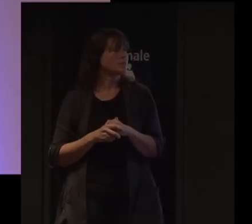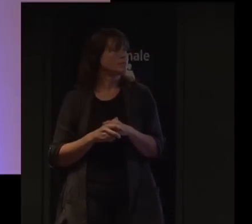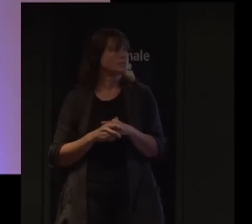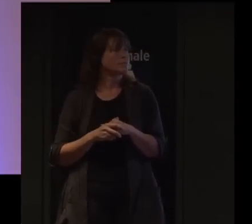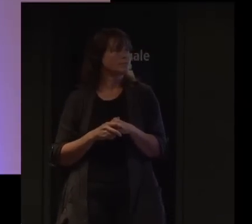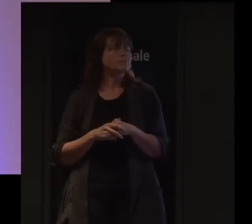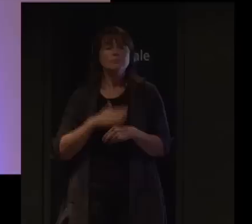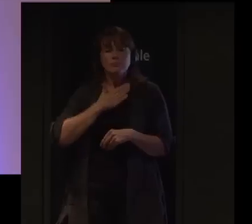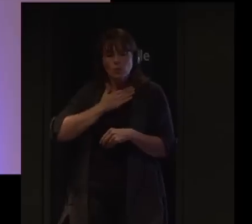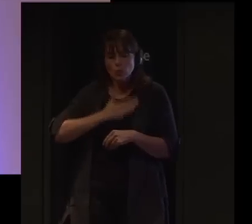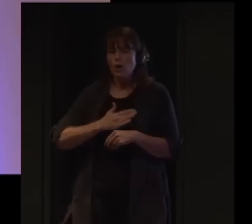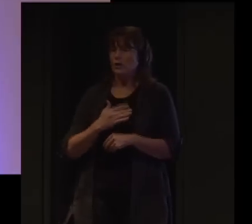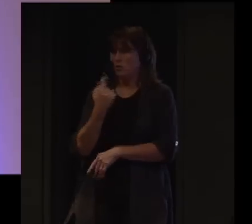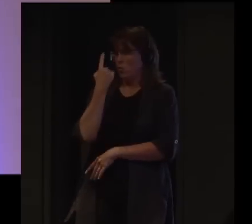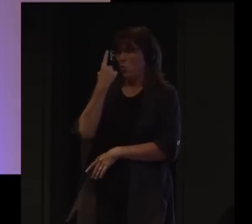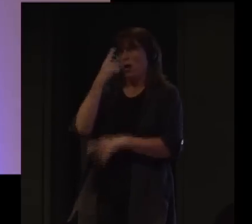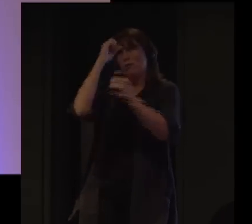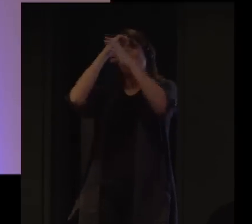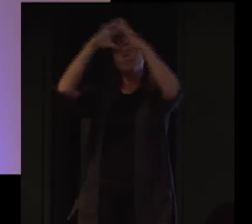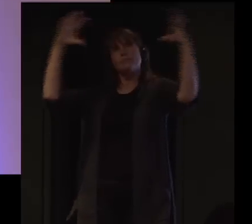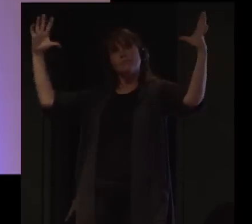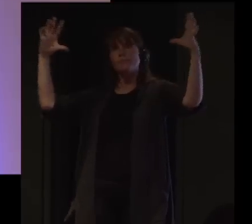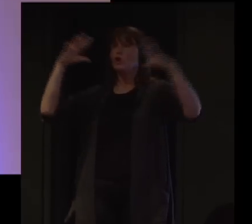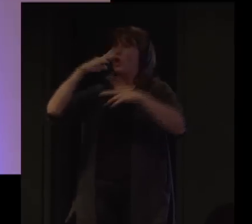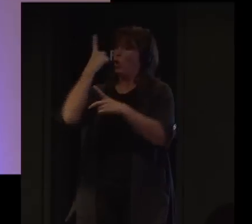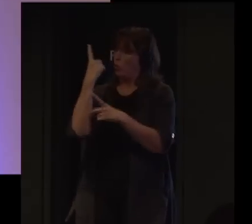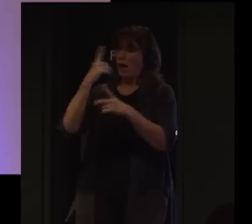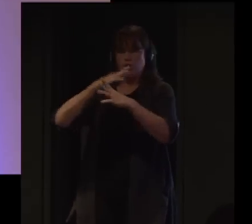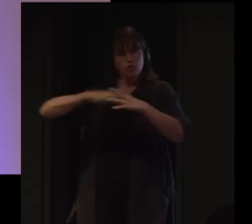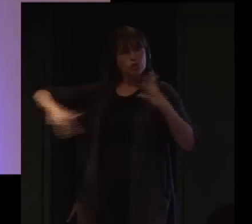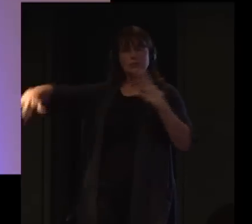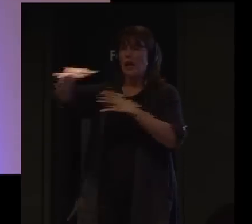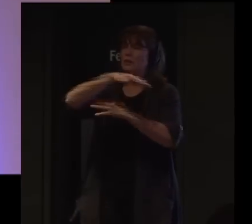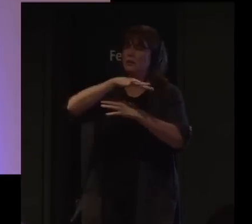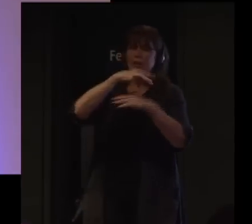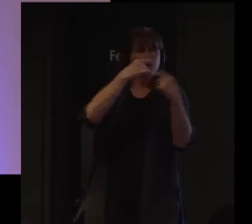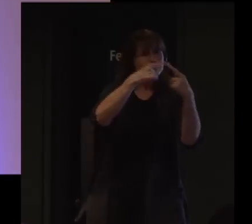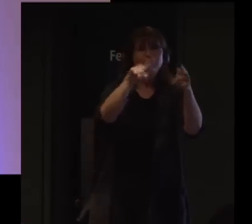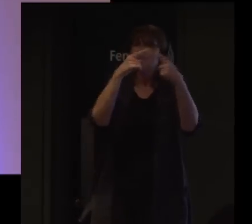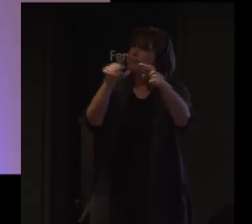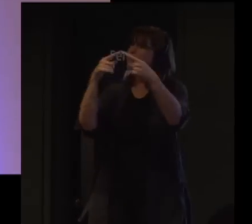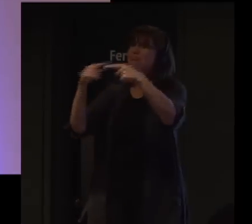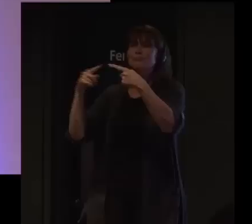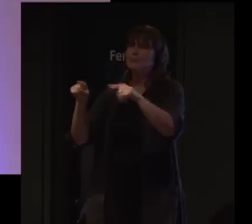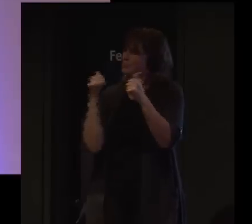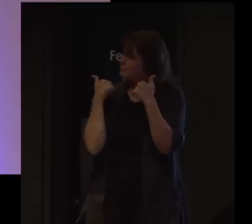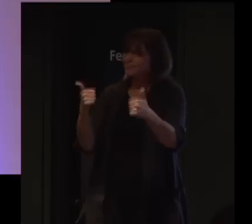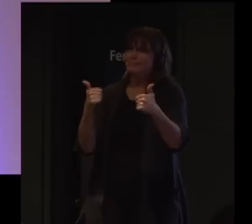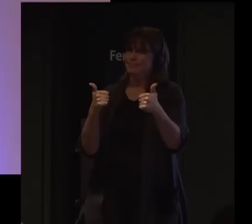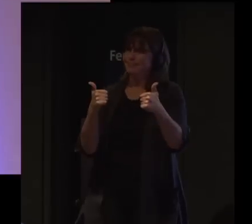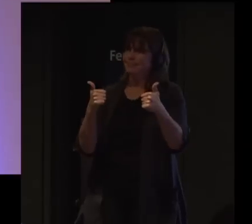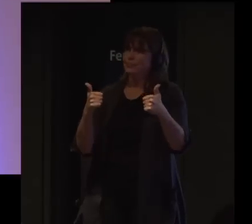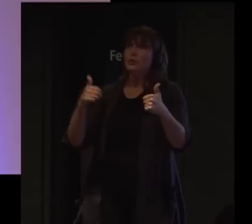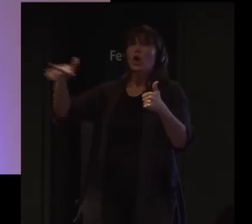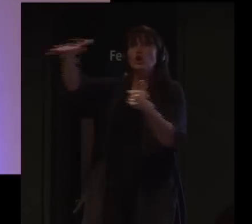to have one society, a diverse society, and that everybody fits okay in this society, and that the society